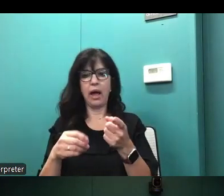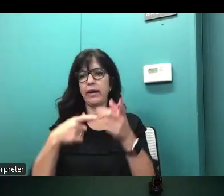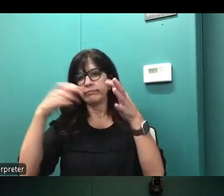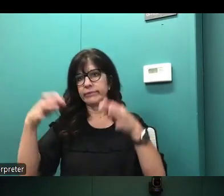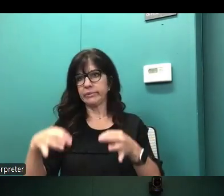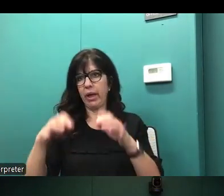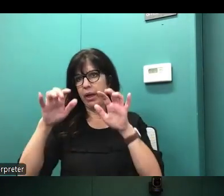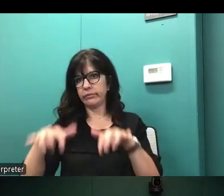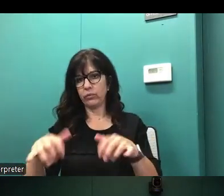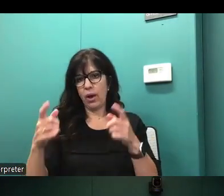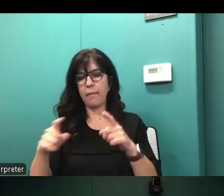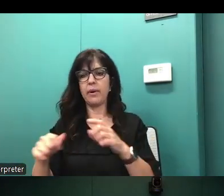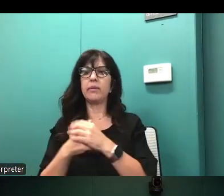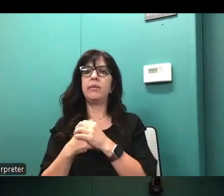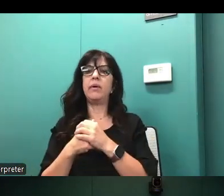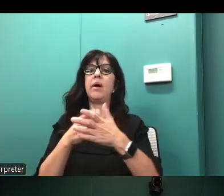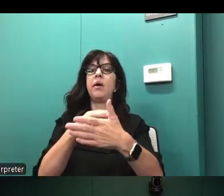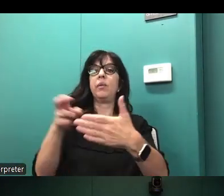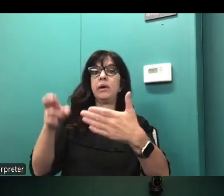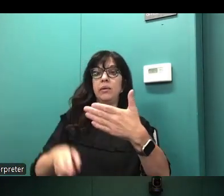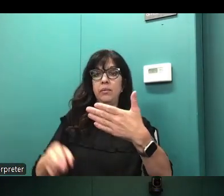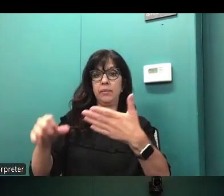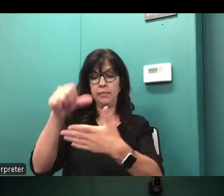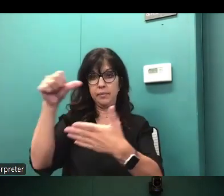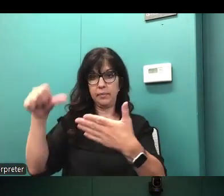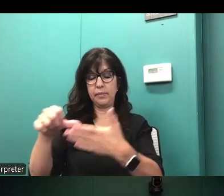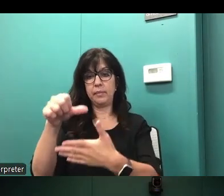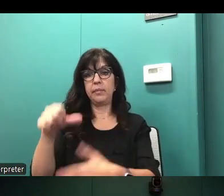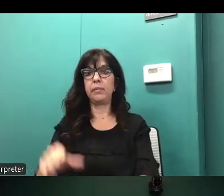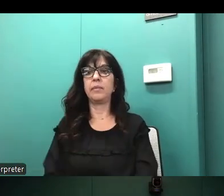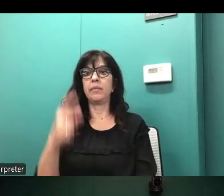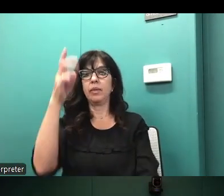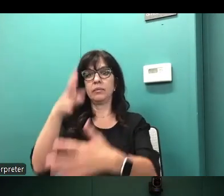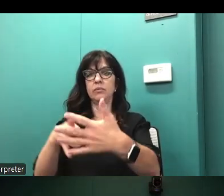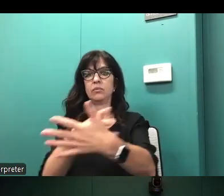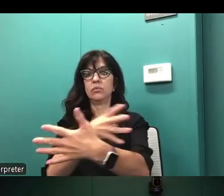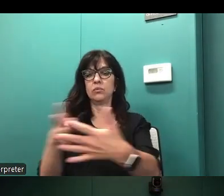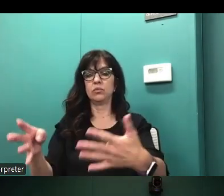deal today. And then there's the results page when I did the spreadsheet.